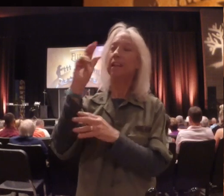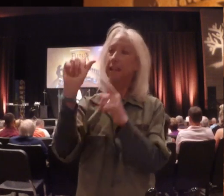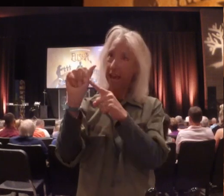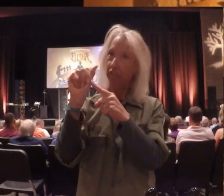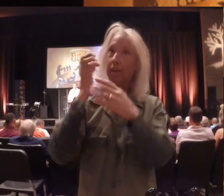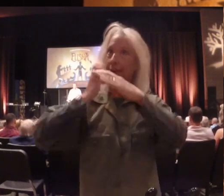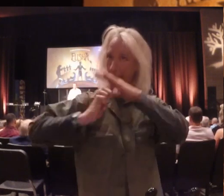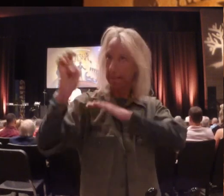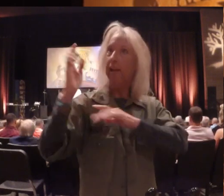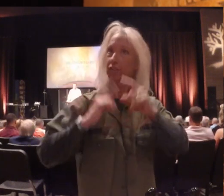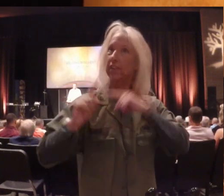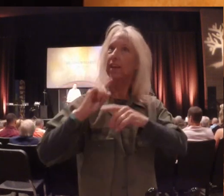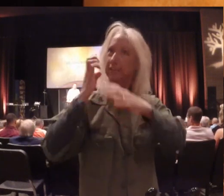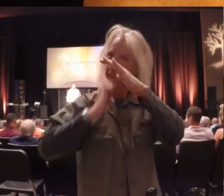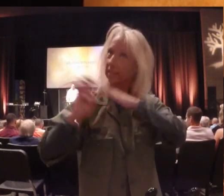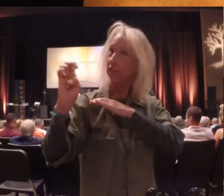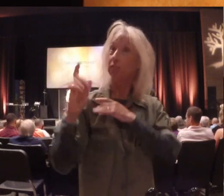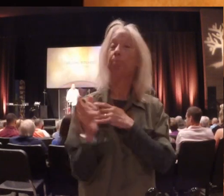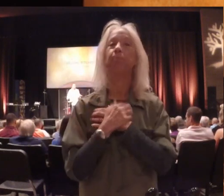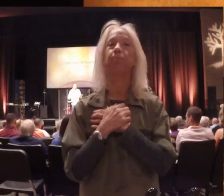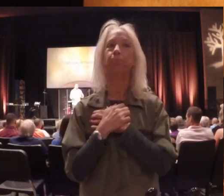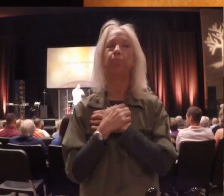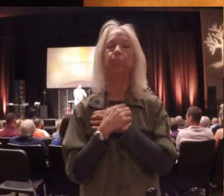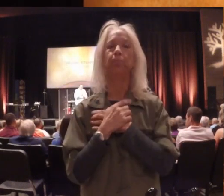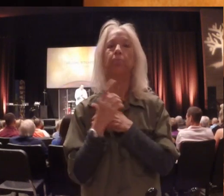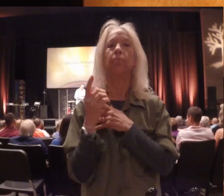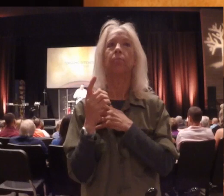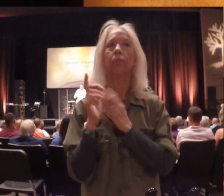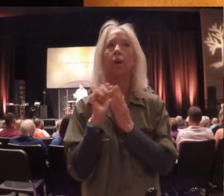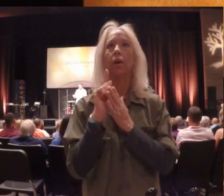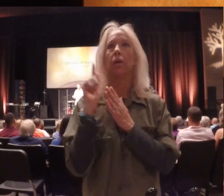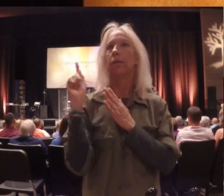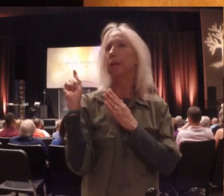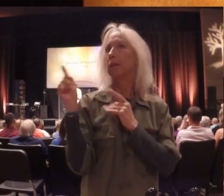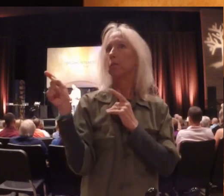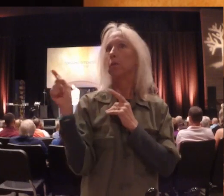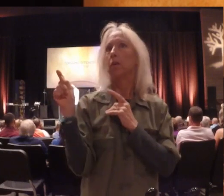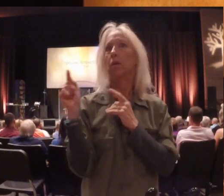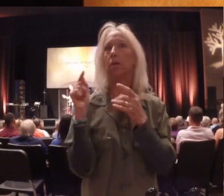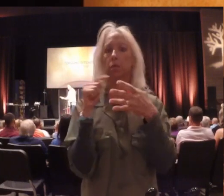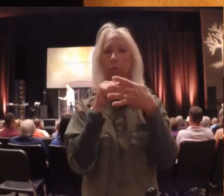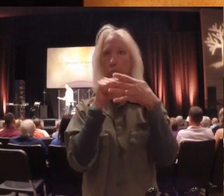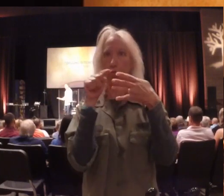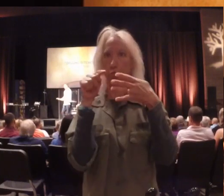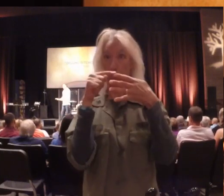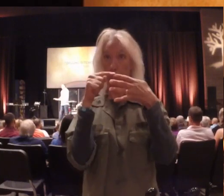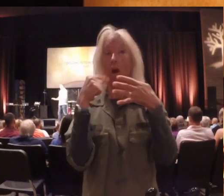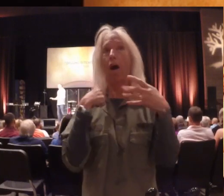about digging ditches. Now next week Doug will be back up here to continue our series. And I also heard a